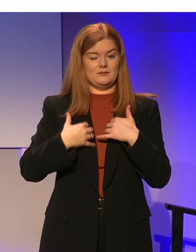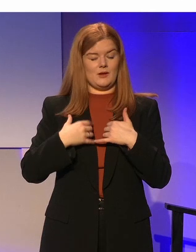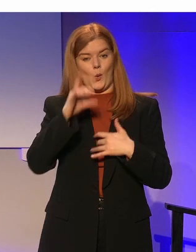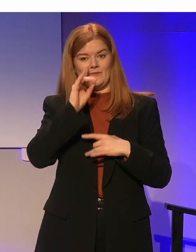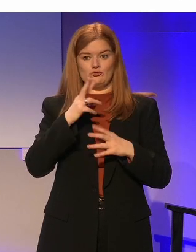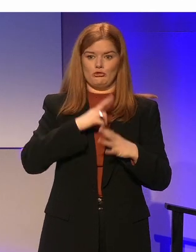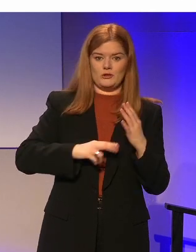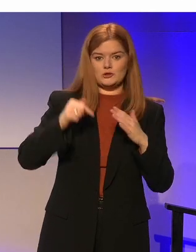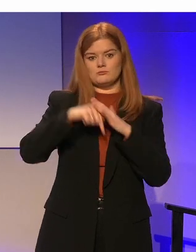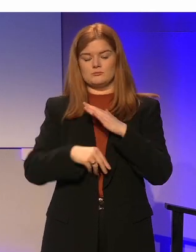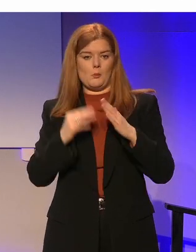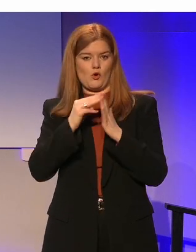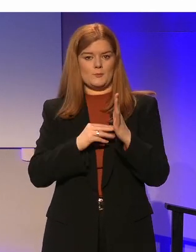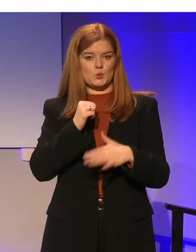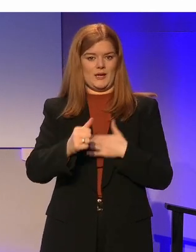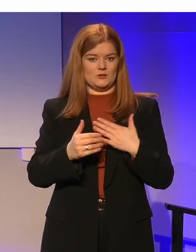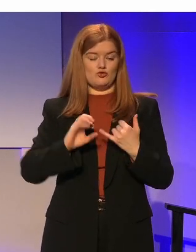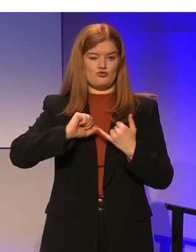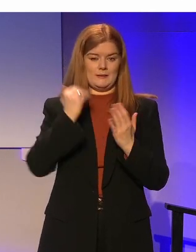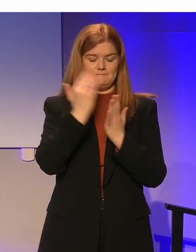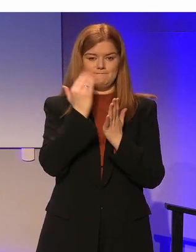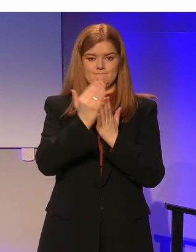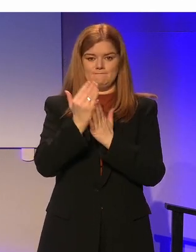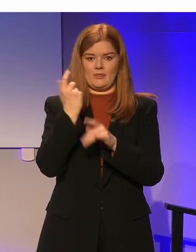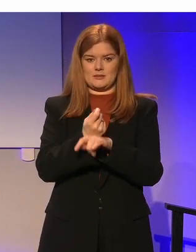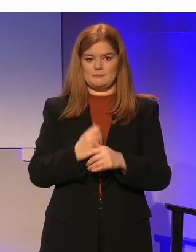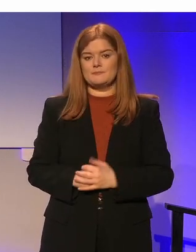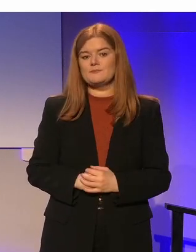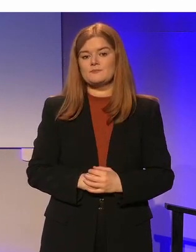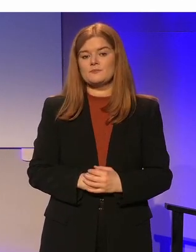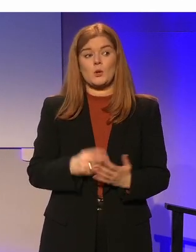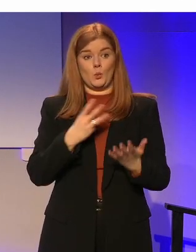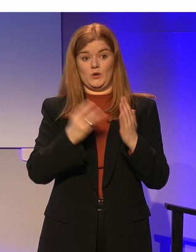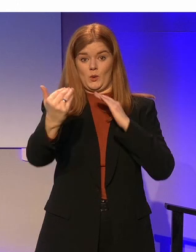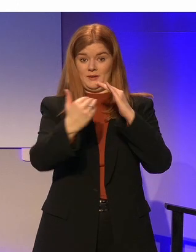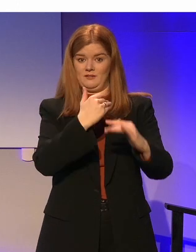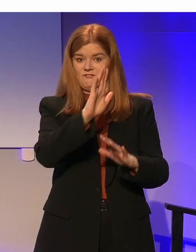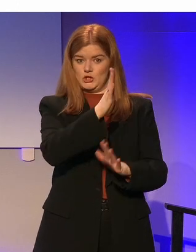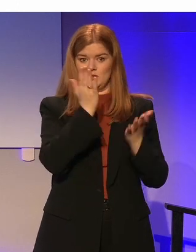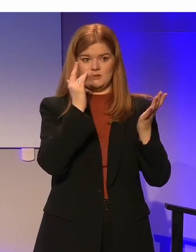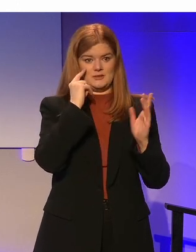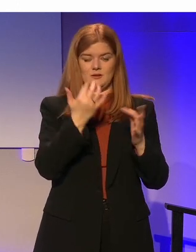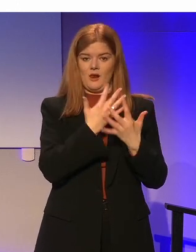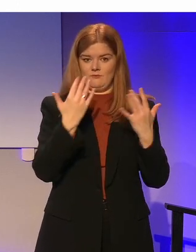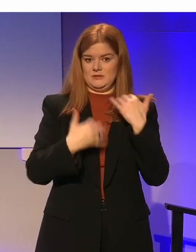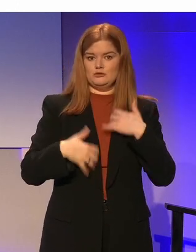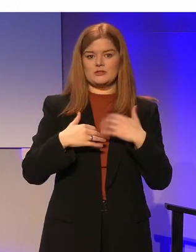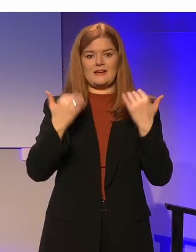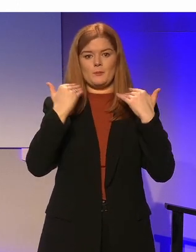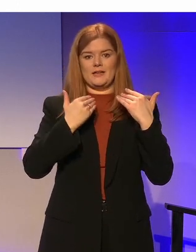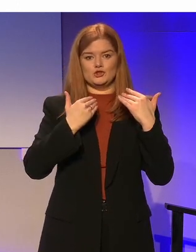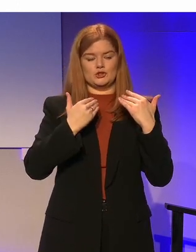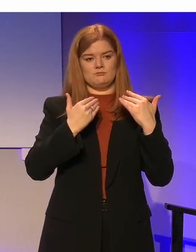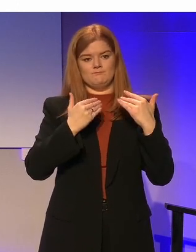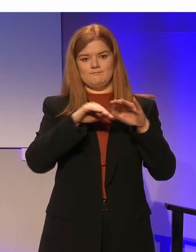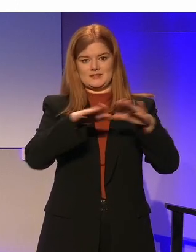hopefully vibrant and interesting programme, so we'll try and keep to schedule. On your way in, you'll have seen the very interesting information